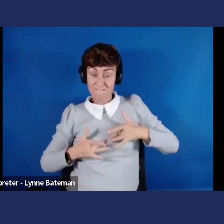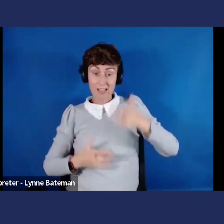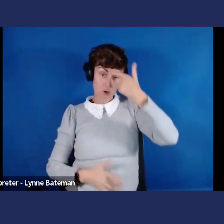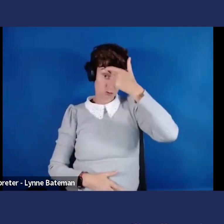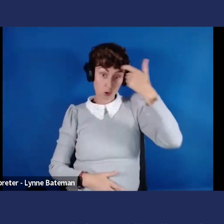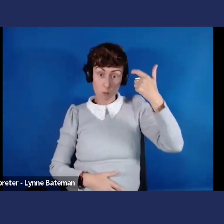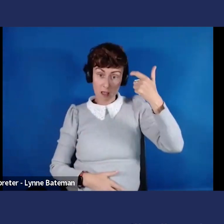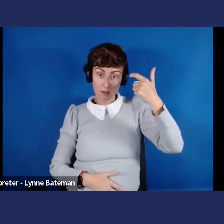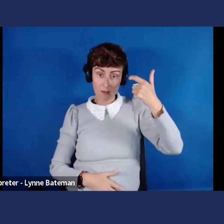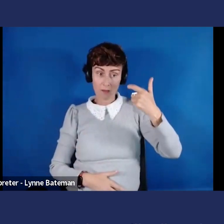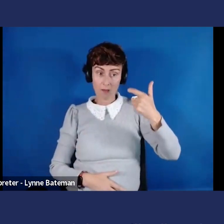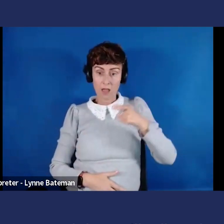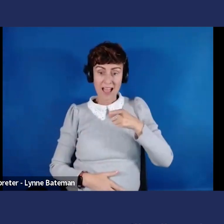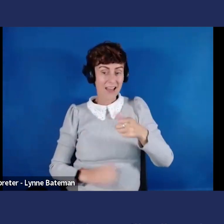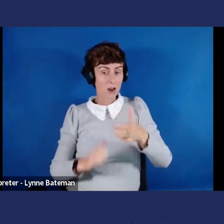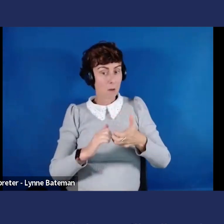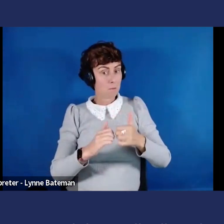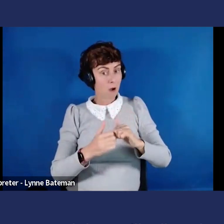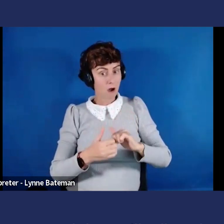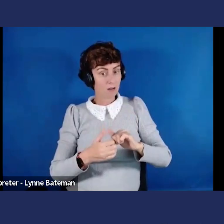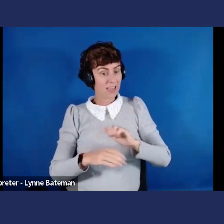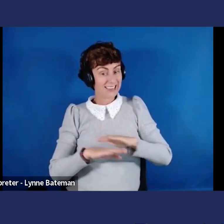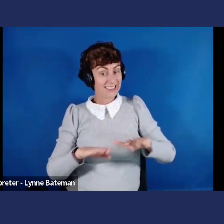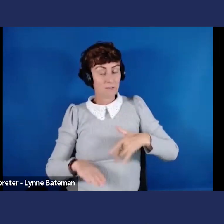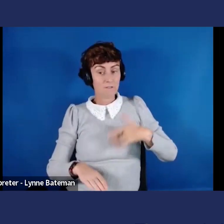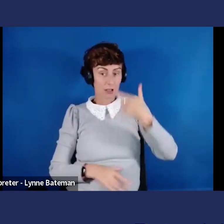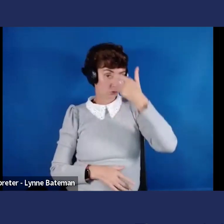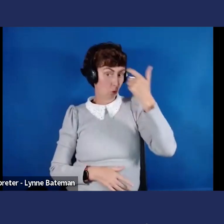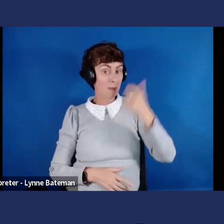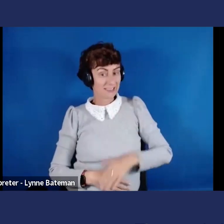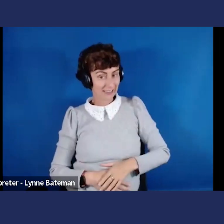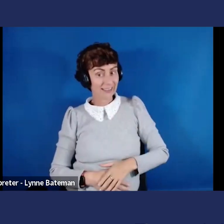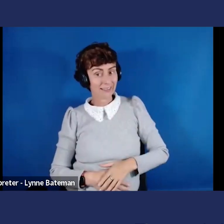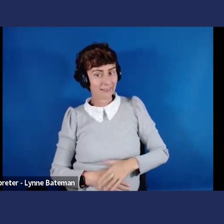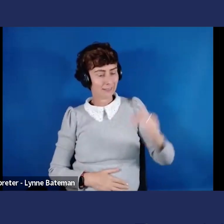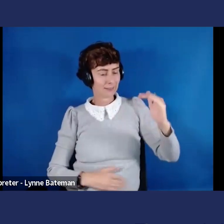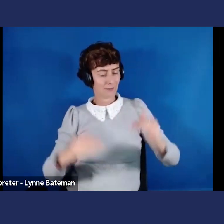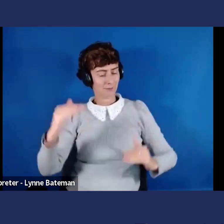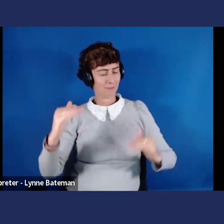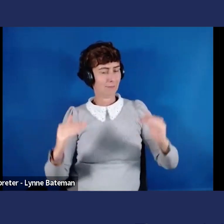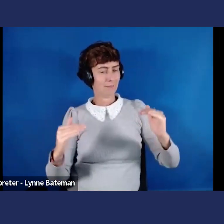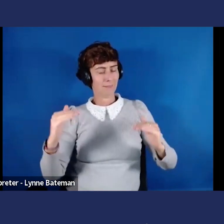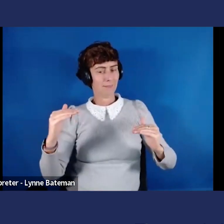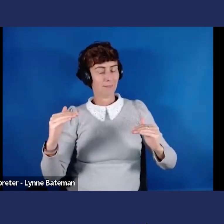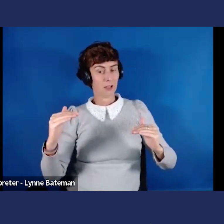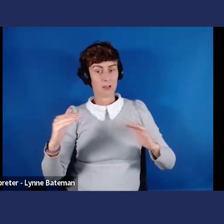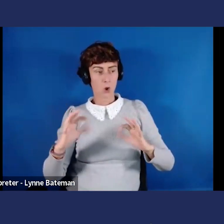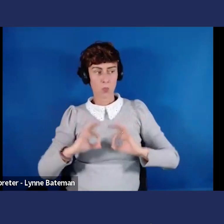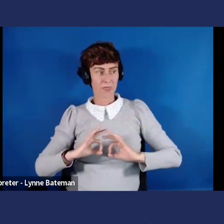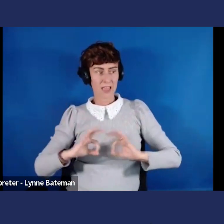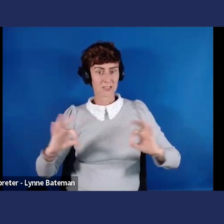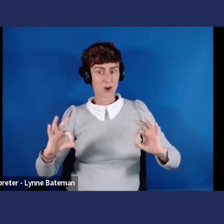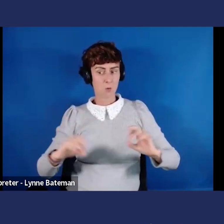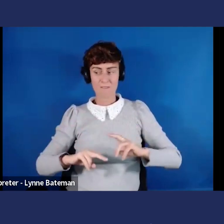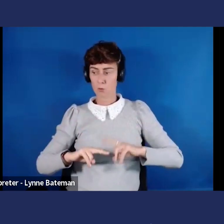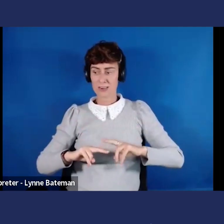traumatic and their partner didn't feel that it was traumatic. That again is another difficulty, because there's nowhere really for dads to